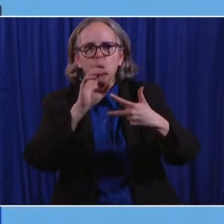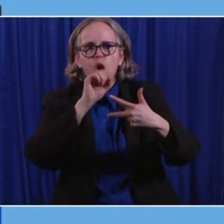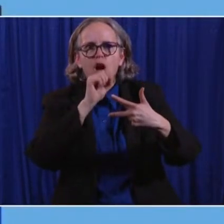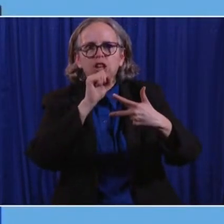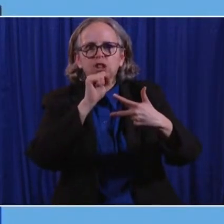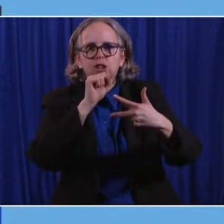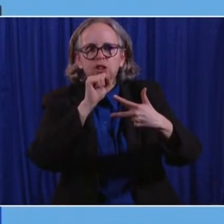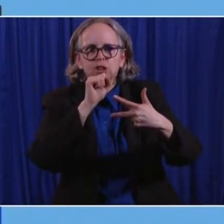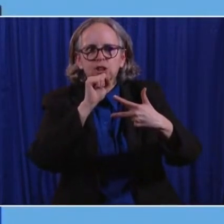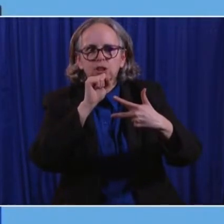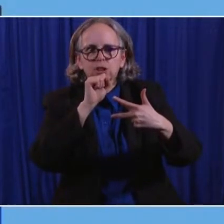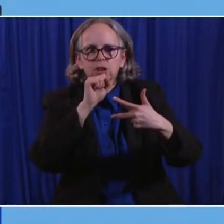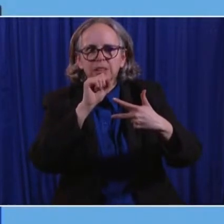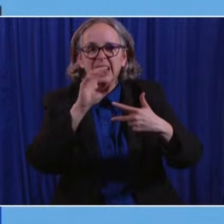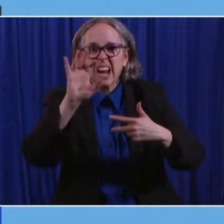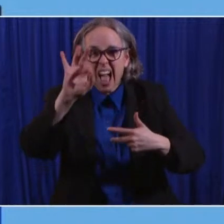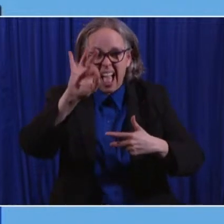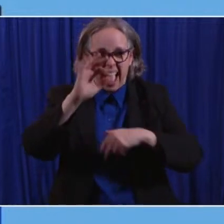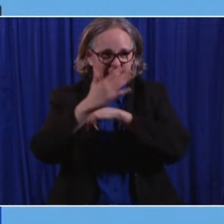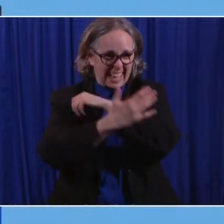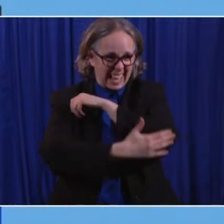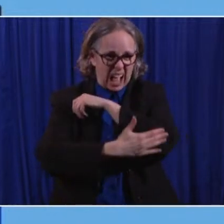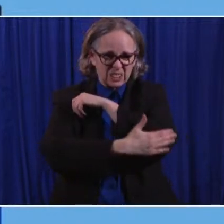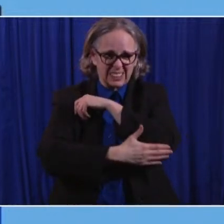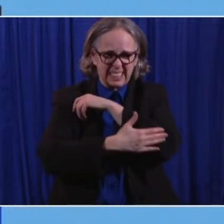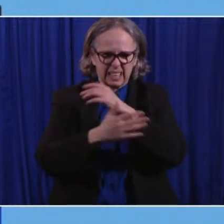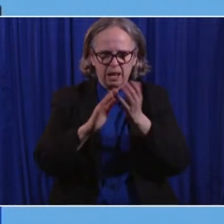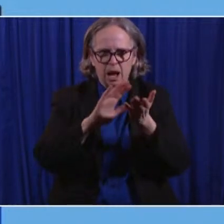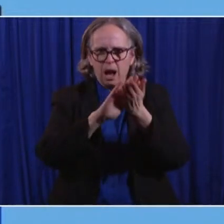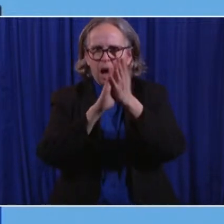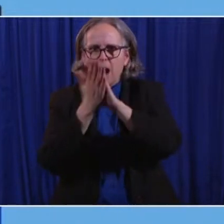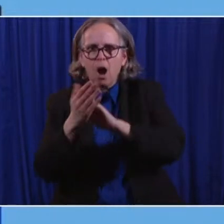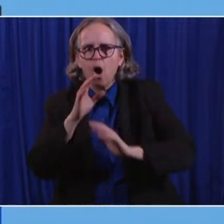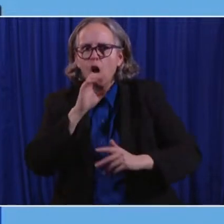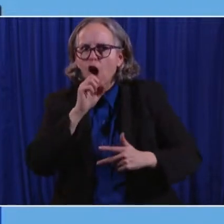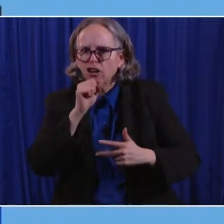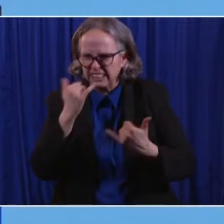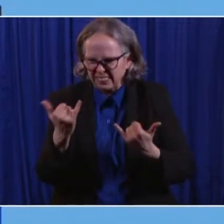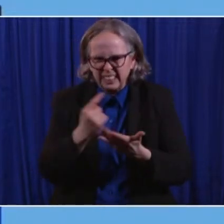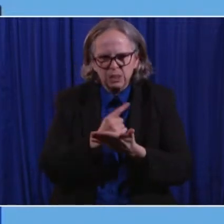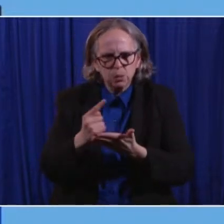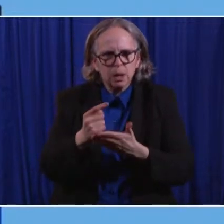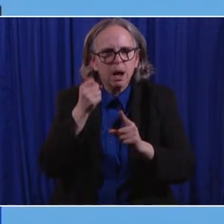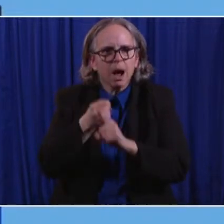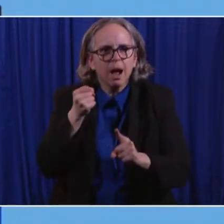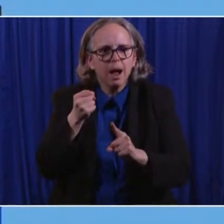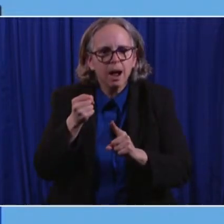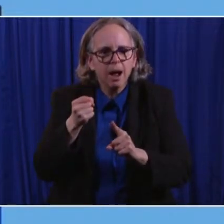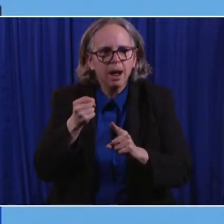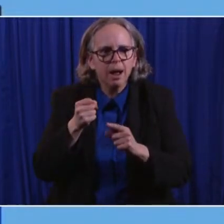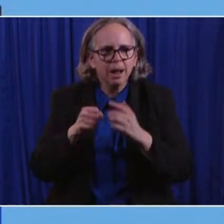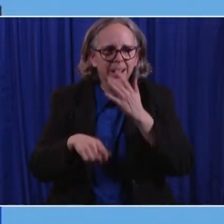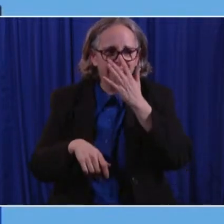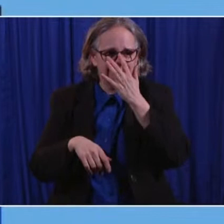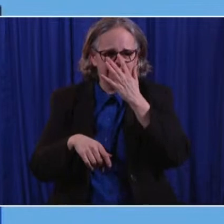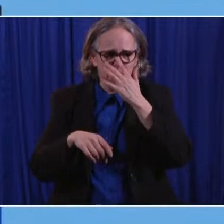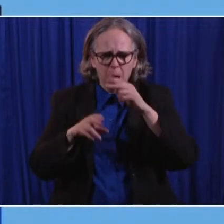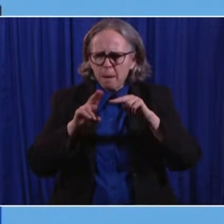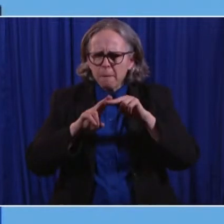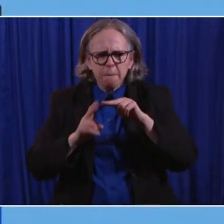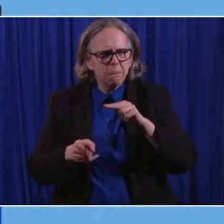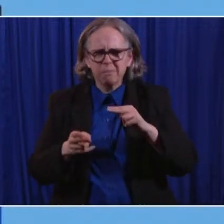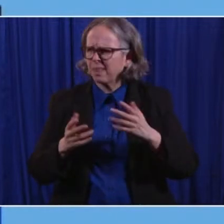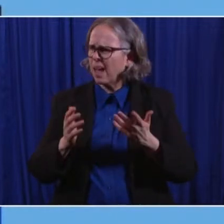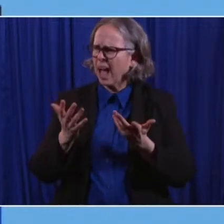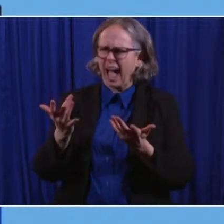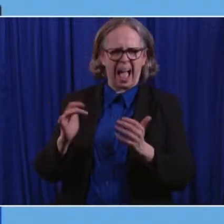are Adams, Darke, Guernsey, Harrison, Knox, Morgan, Preble, Putnam, and Van Wert. They're primarily moving down because their